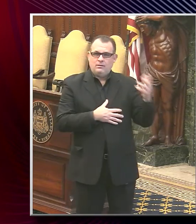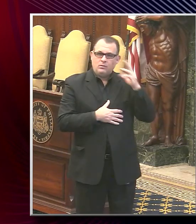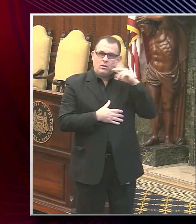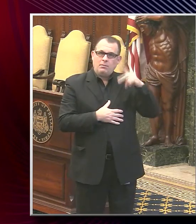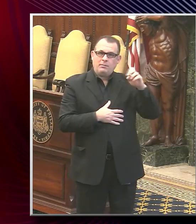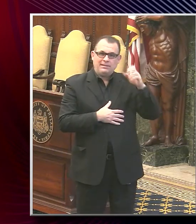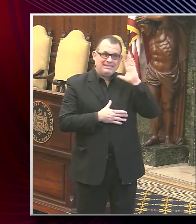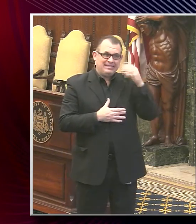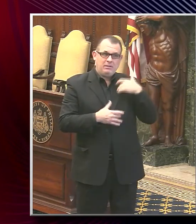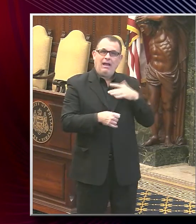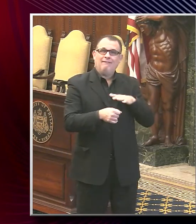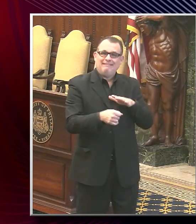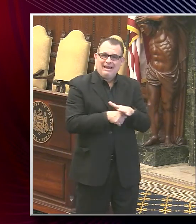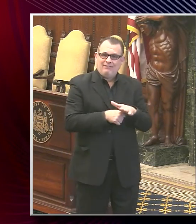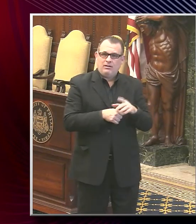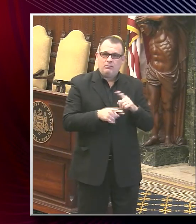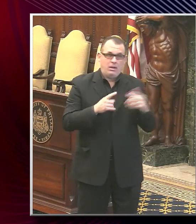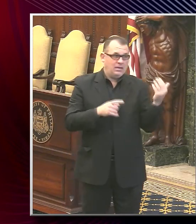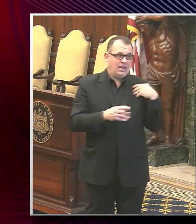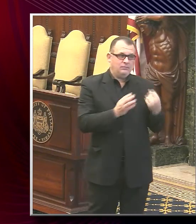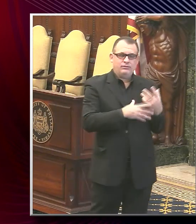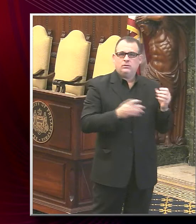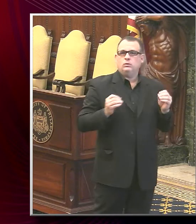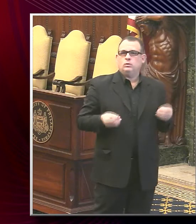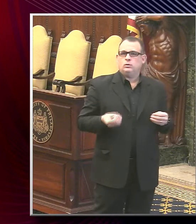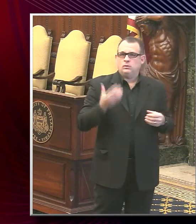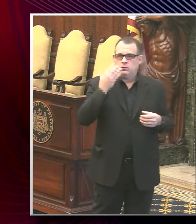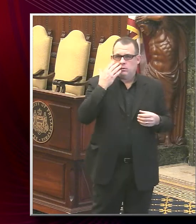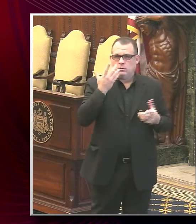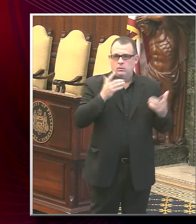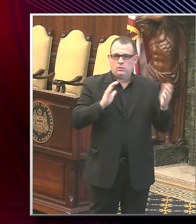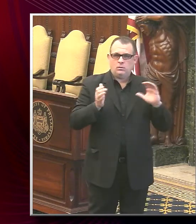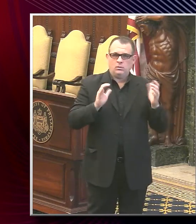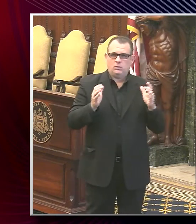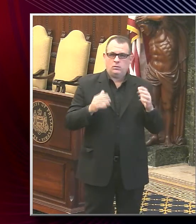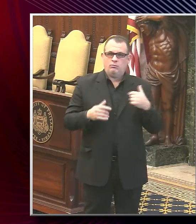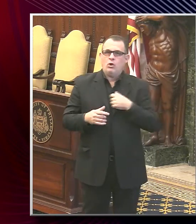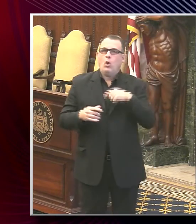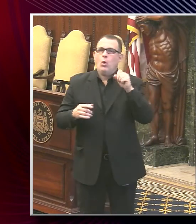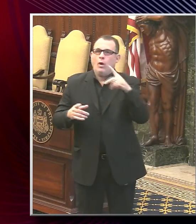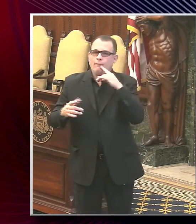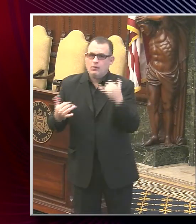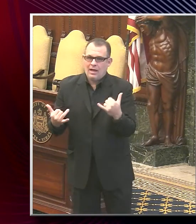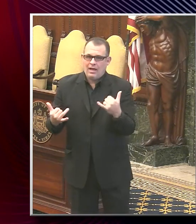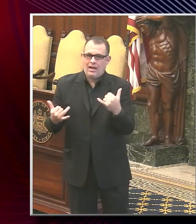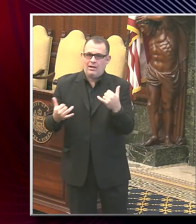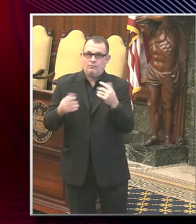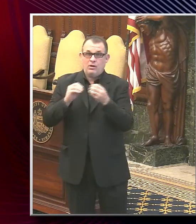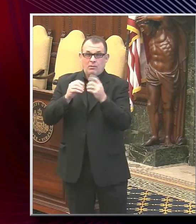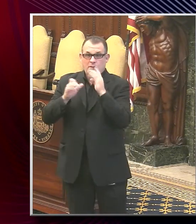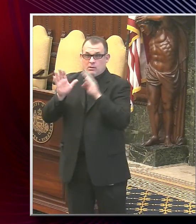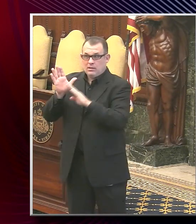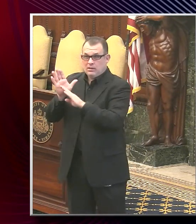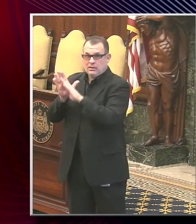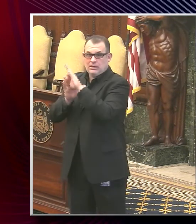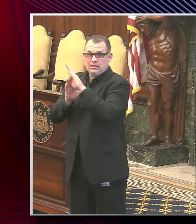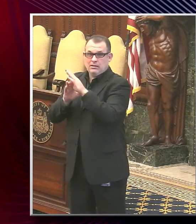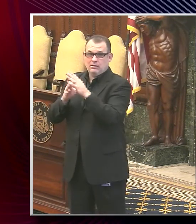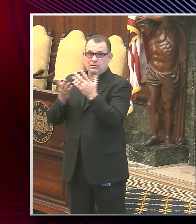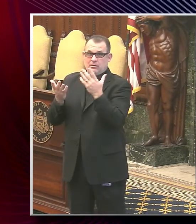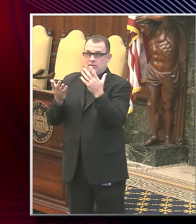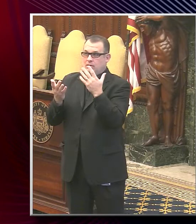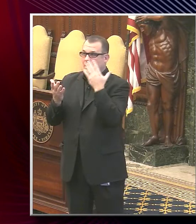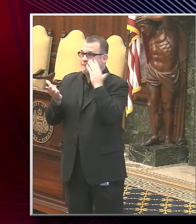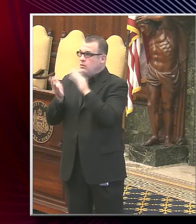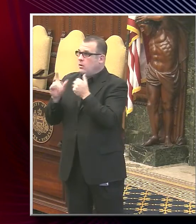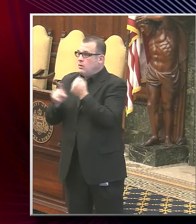spring. I am worried if things get much higher, they may have trouble with bed space. As far as overflow space,